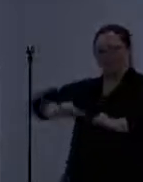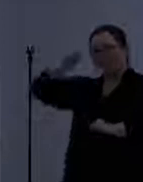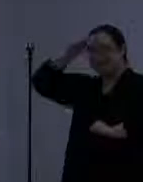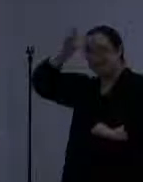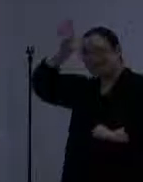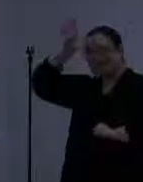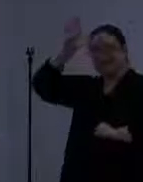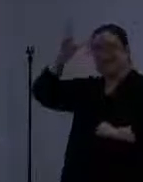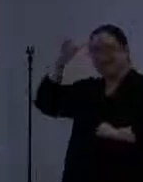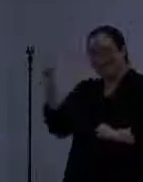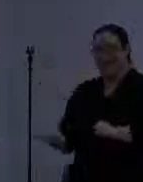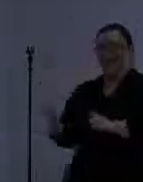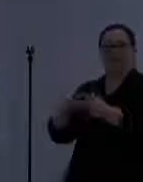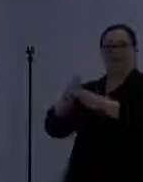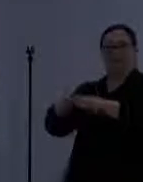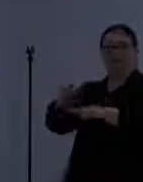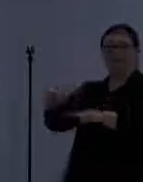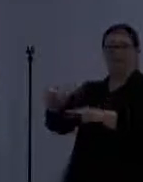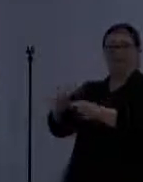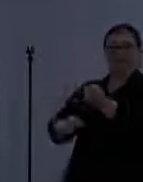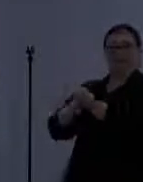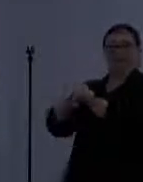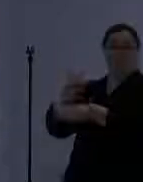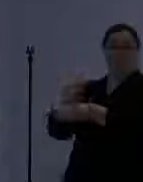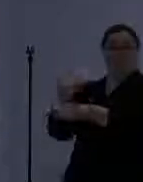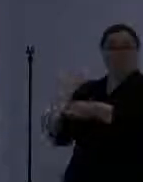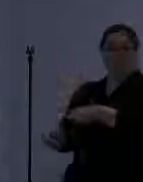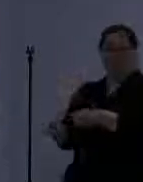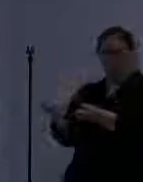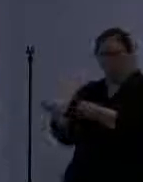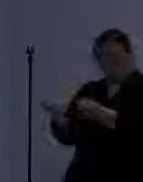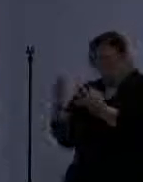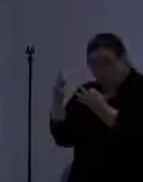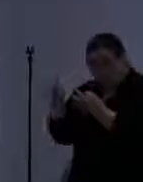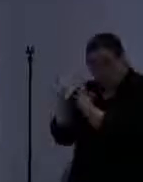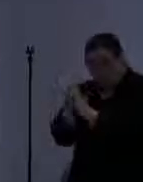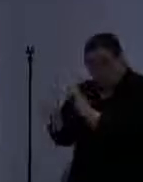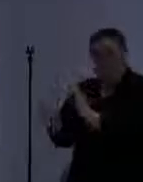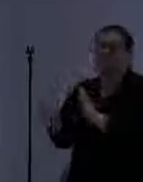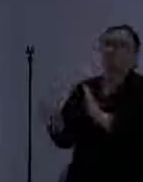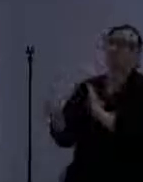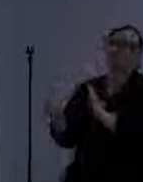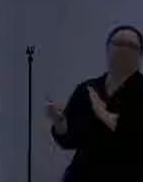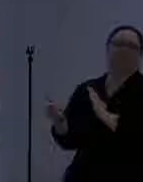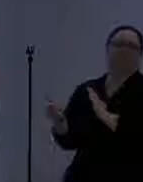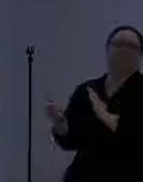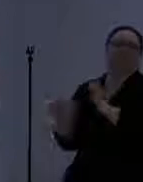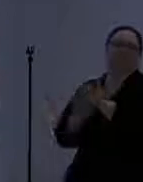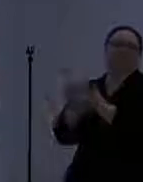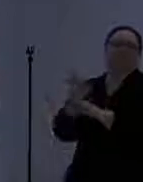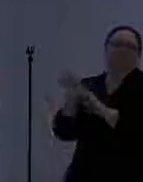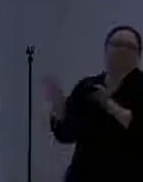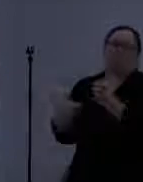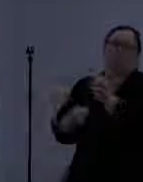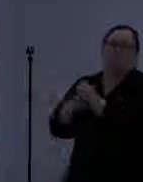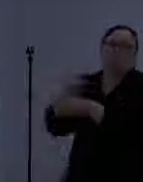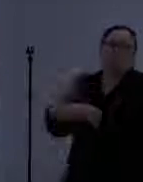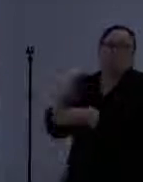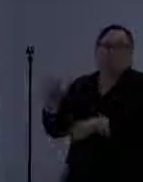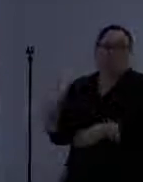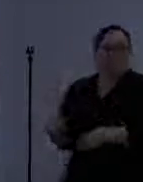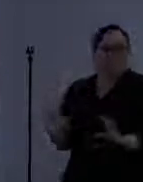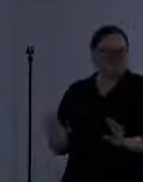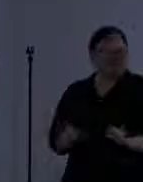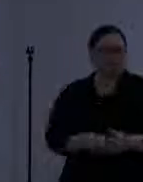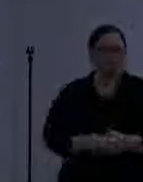part of the developmental aim of the framework. But that developmental safeguarding is actually something which is